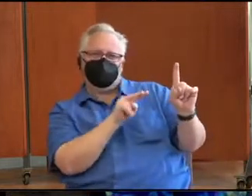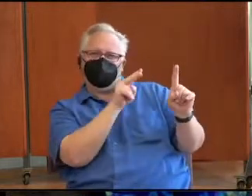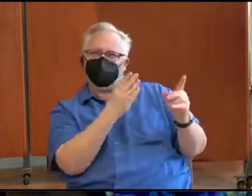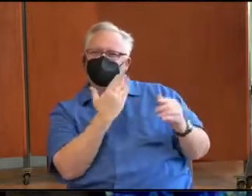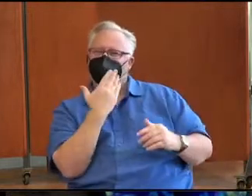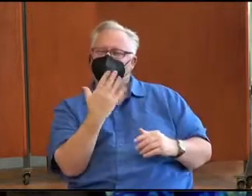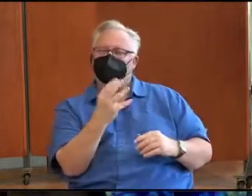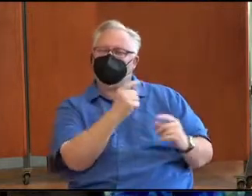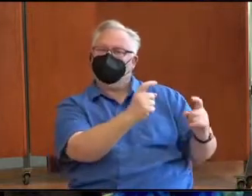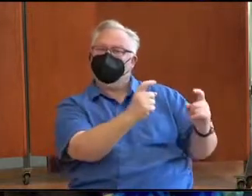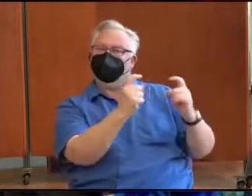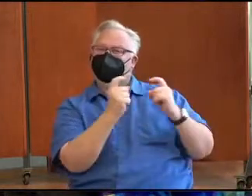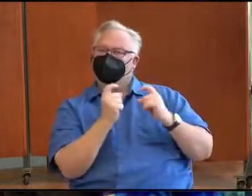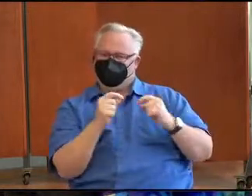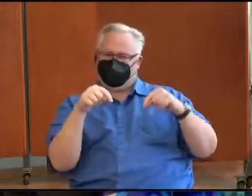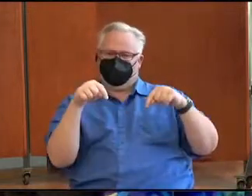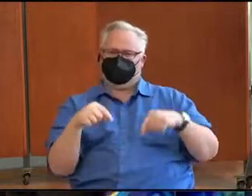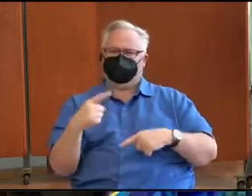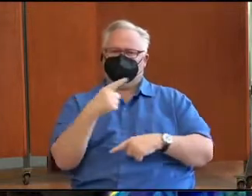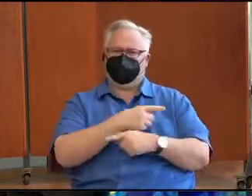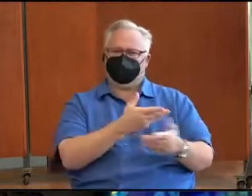the gift of this day.